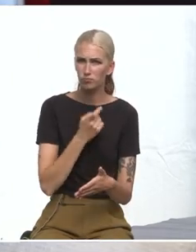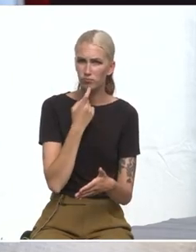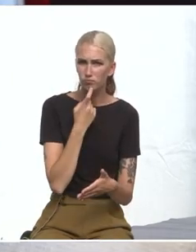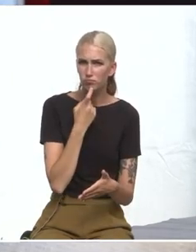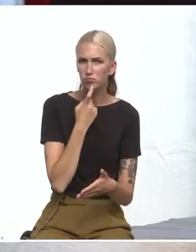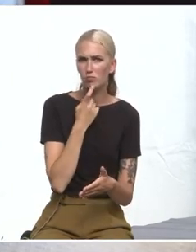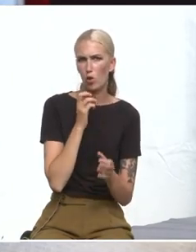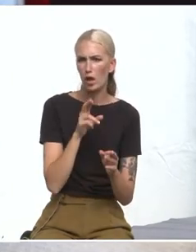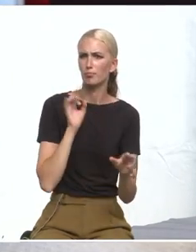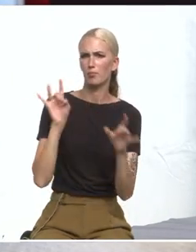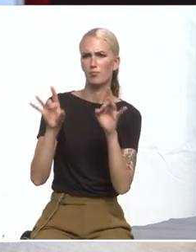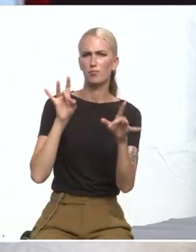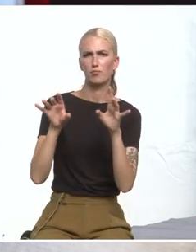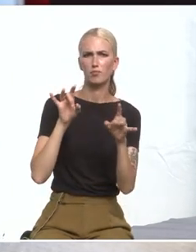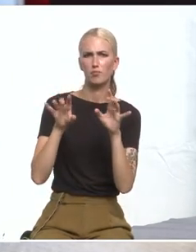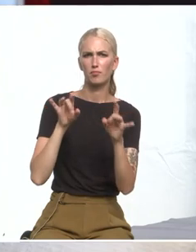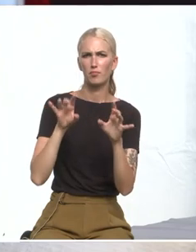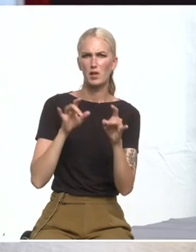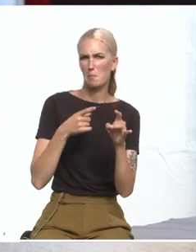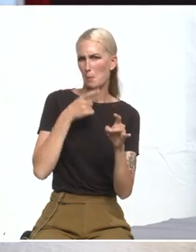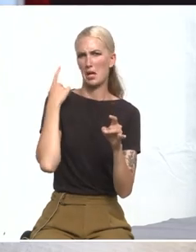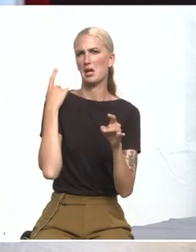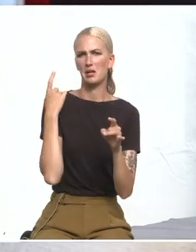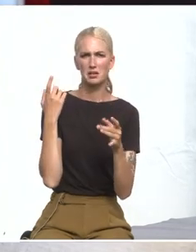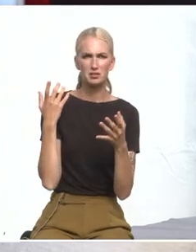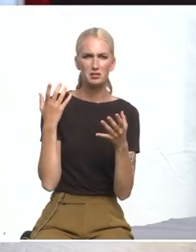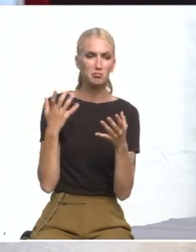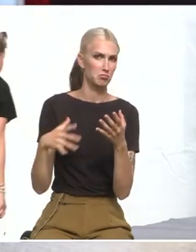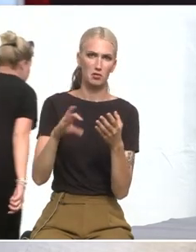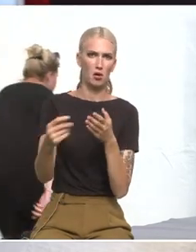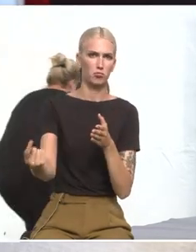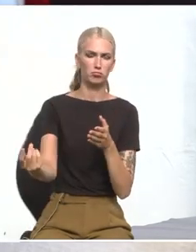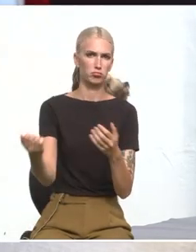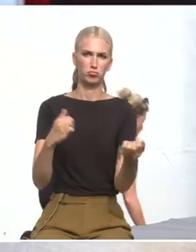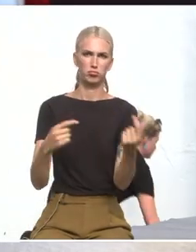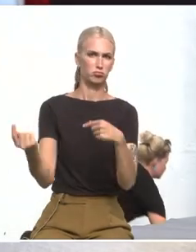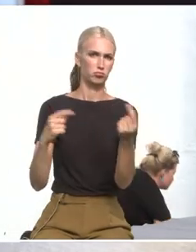like guys, and so they came.